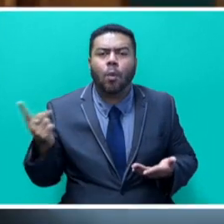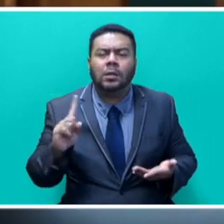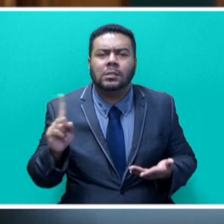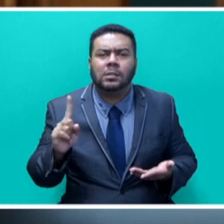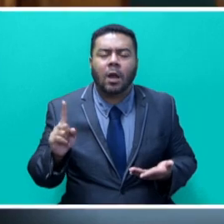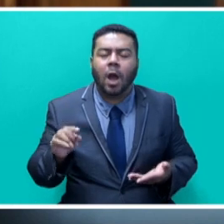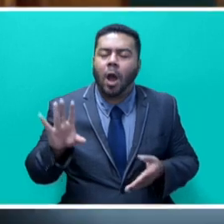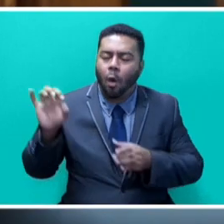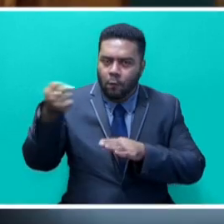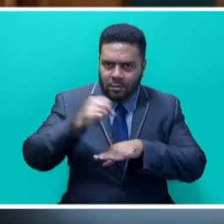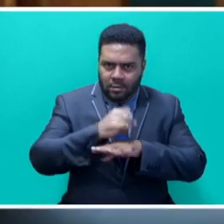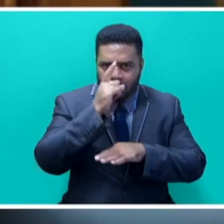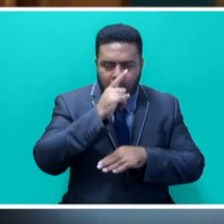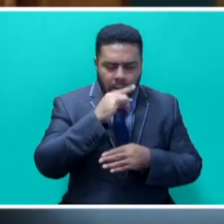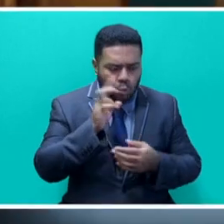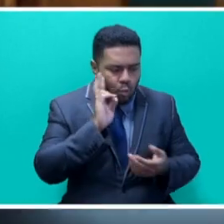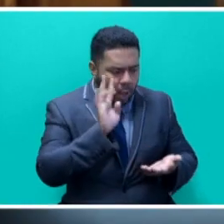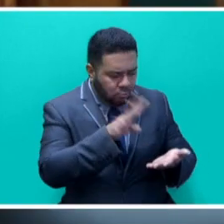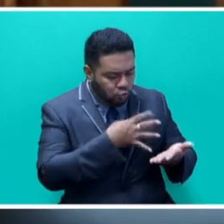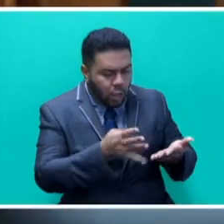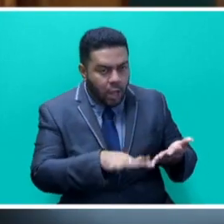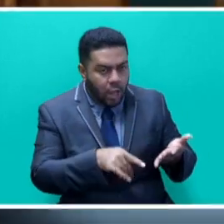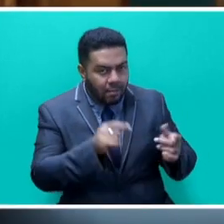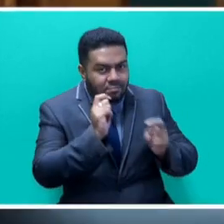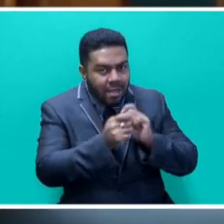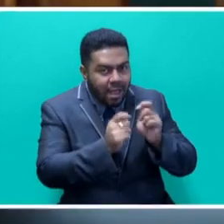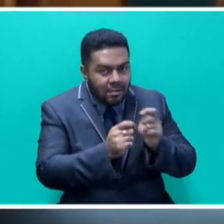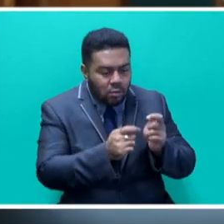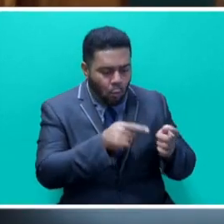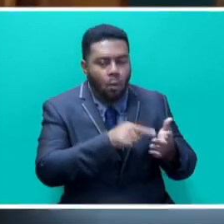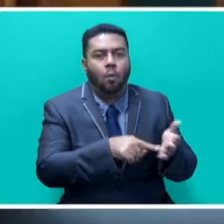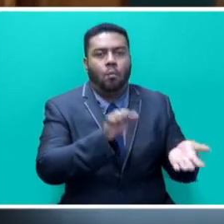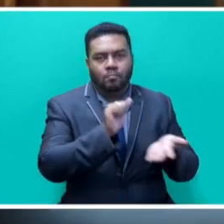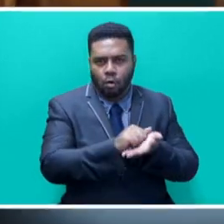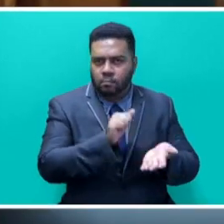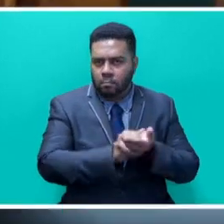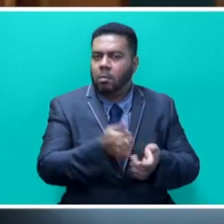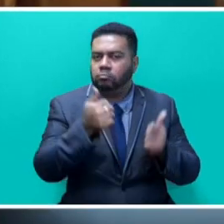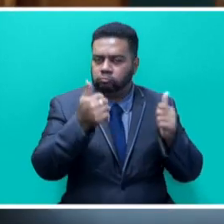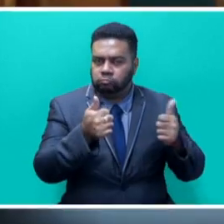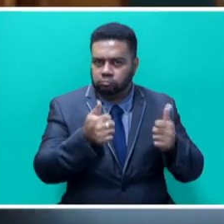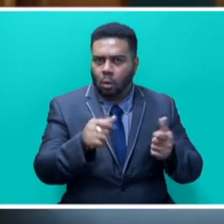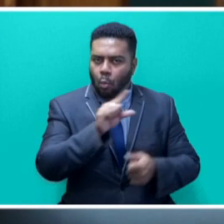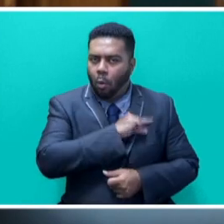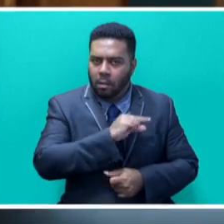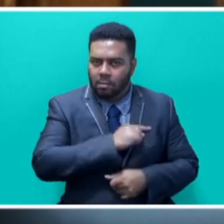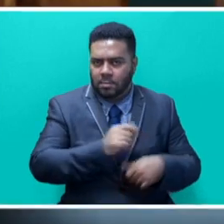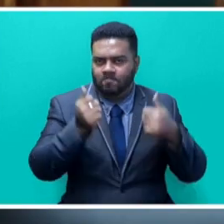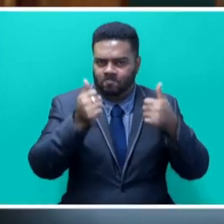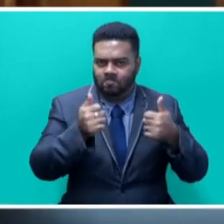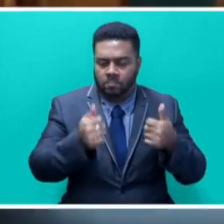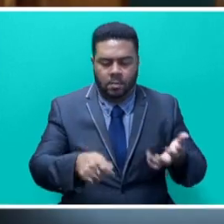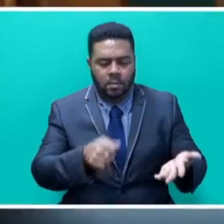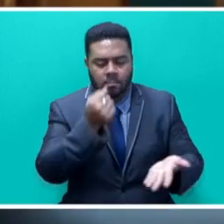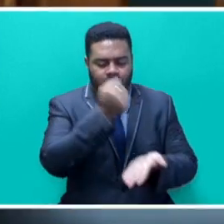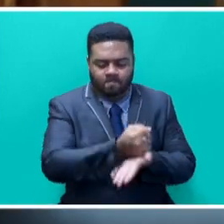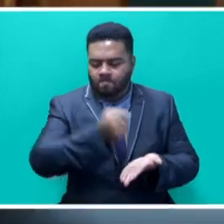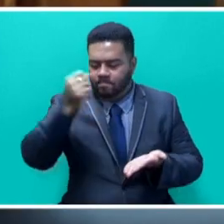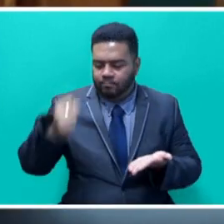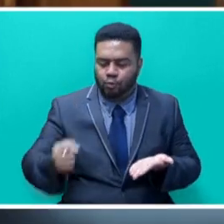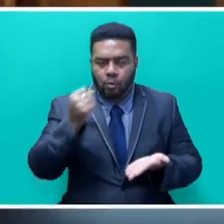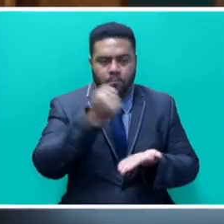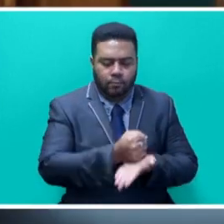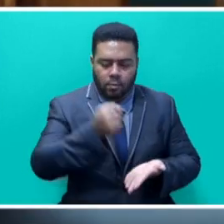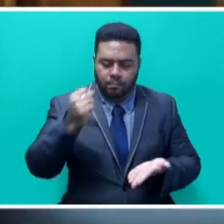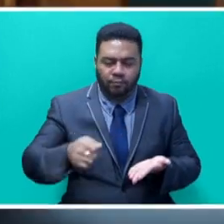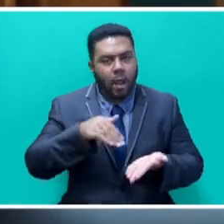Speaker, FHCL is liaising with the Fiji Pine Group, which is already sharing its forest certification